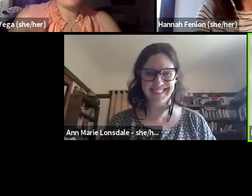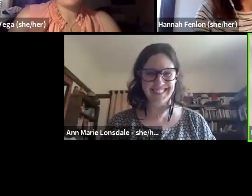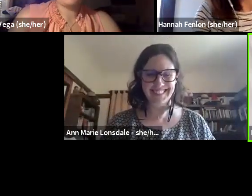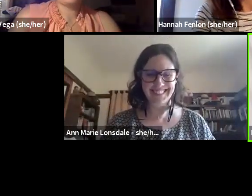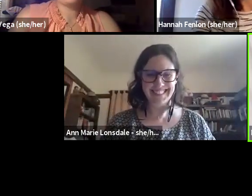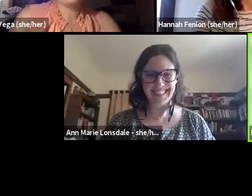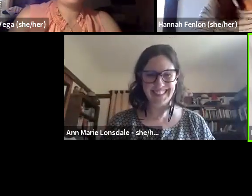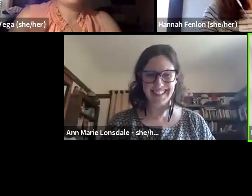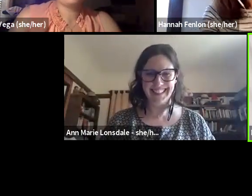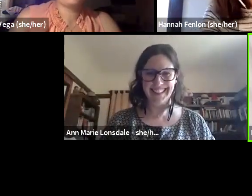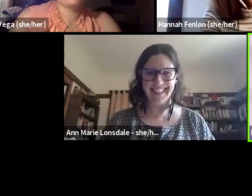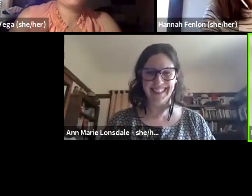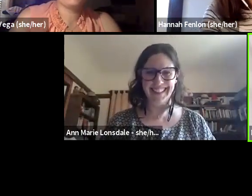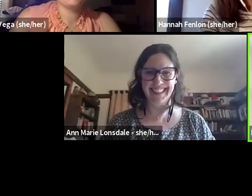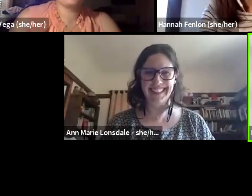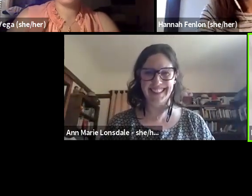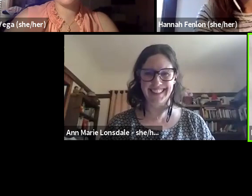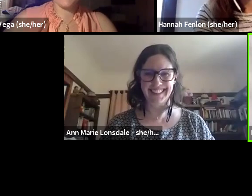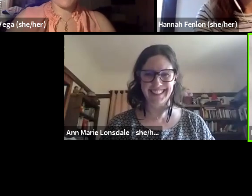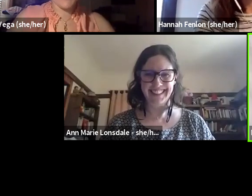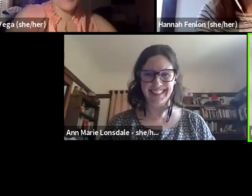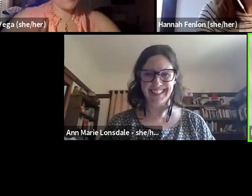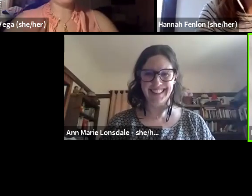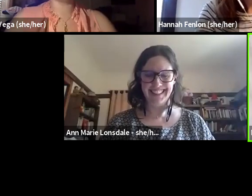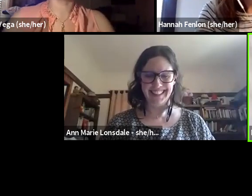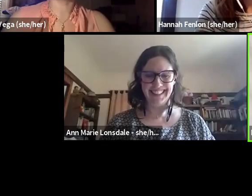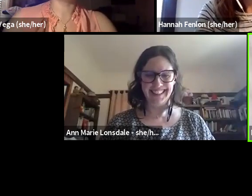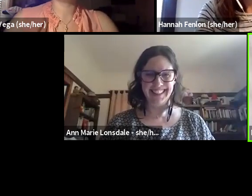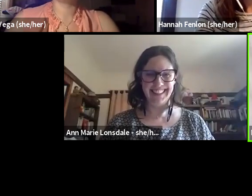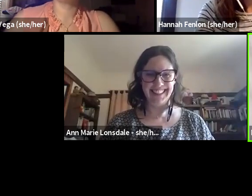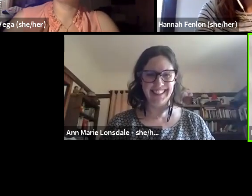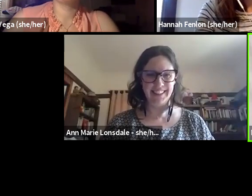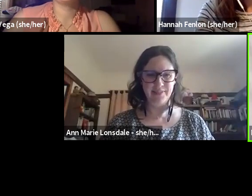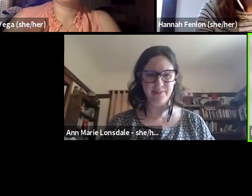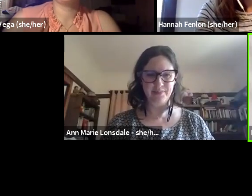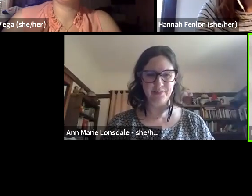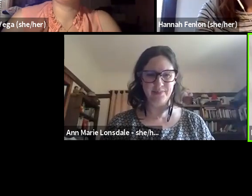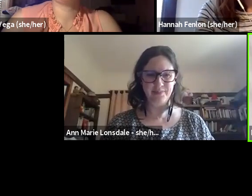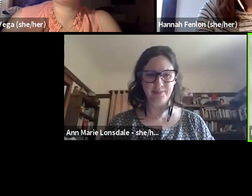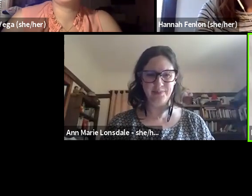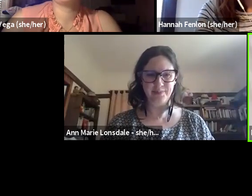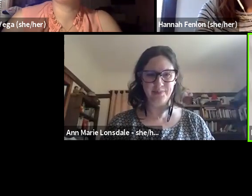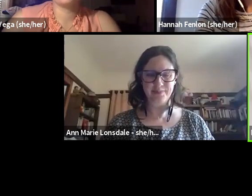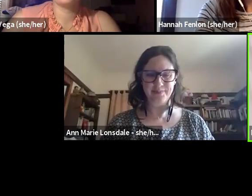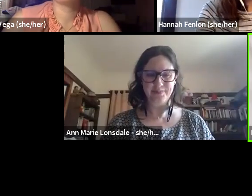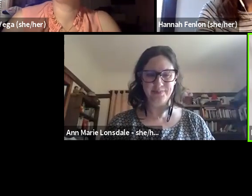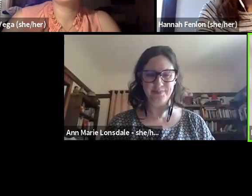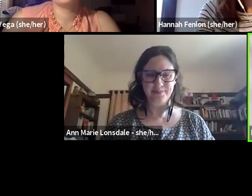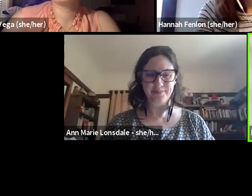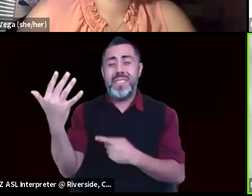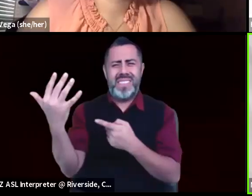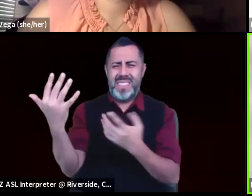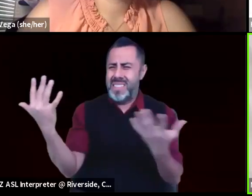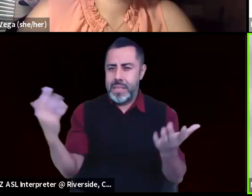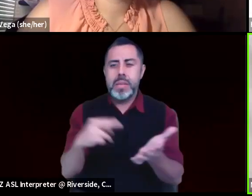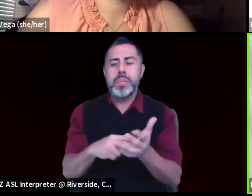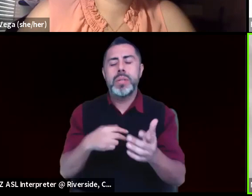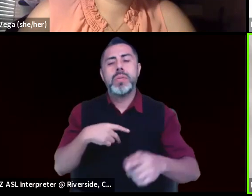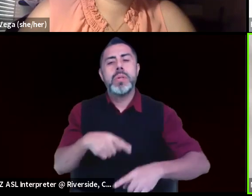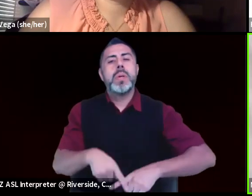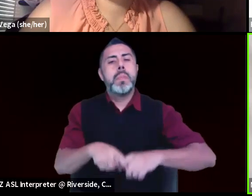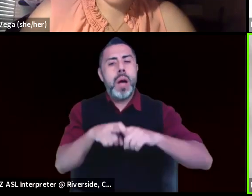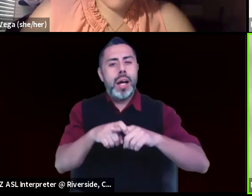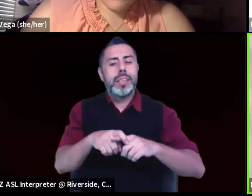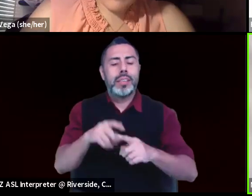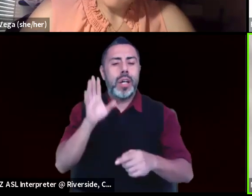Anyway, that brings us to our reflective five. So the reflective five is a pause for us to check in with ourselves through